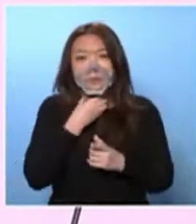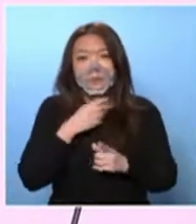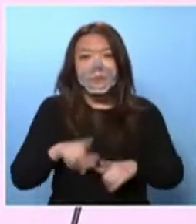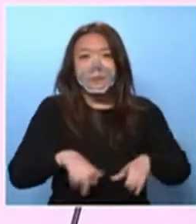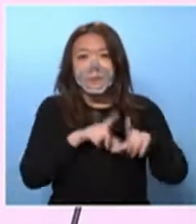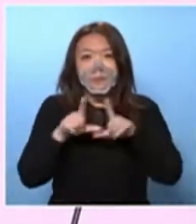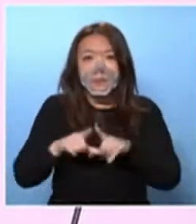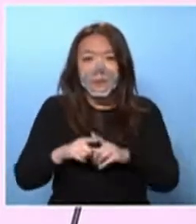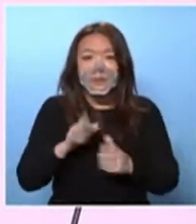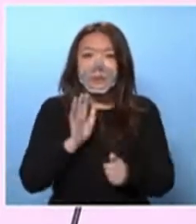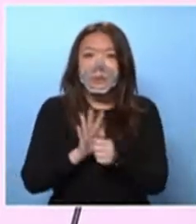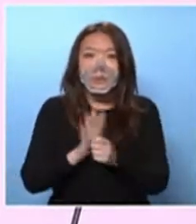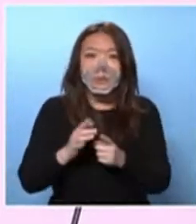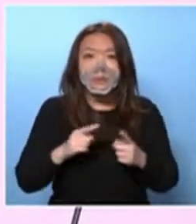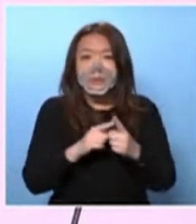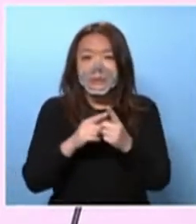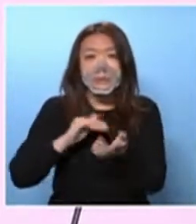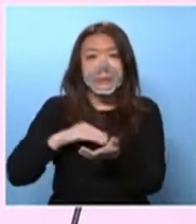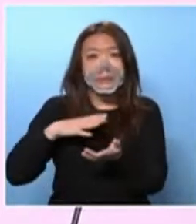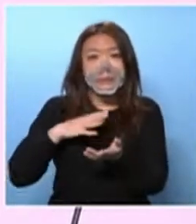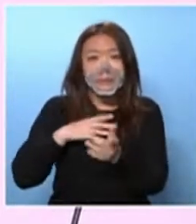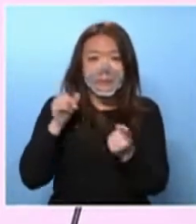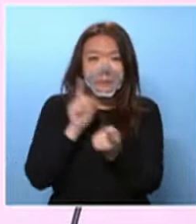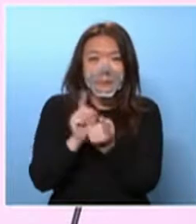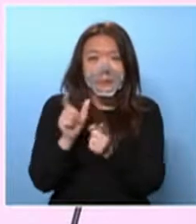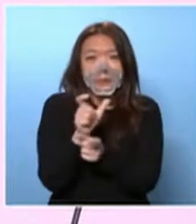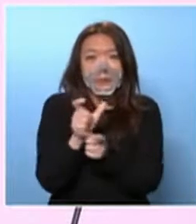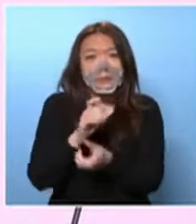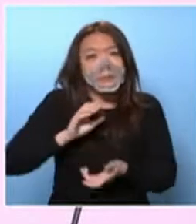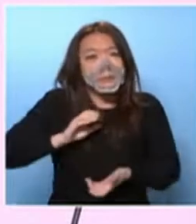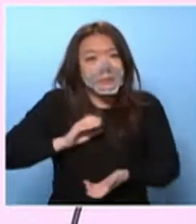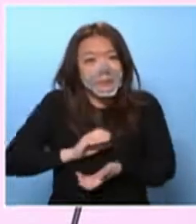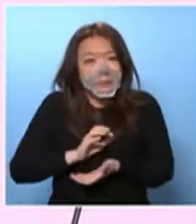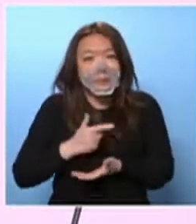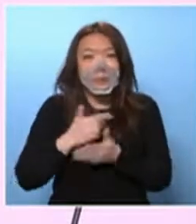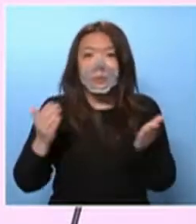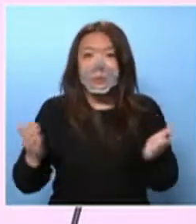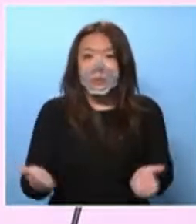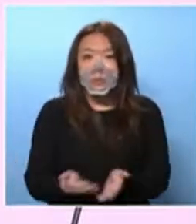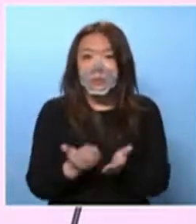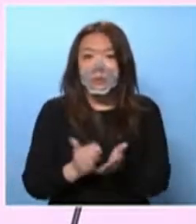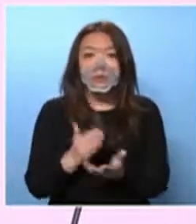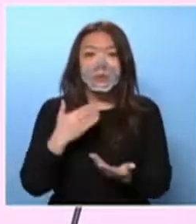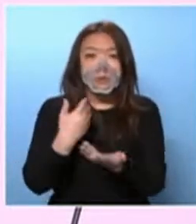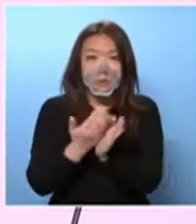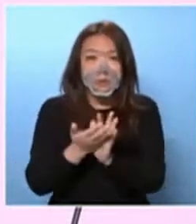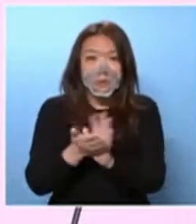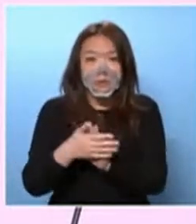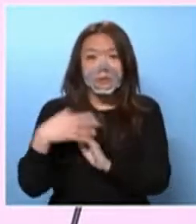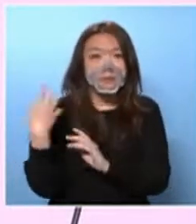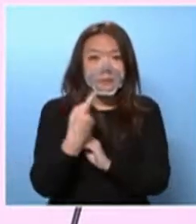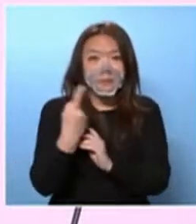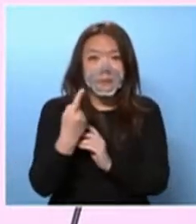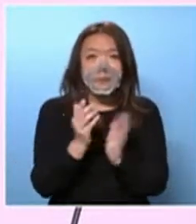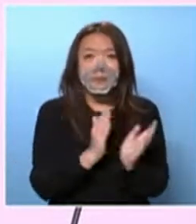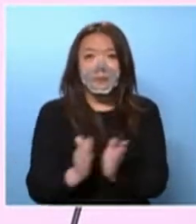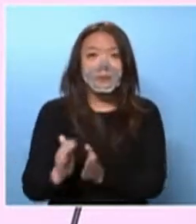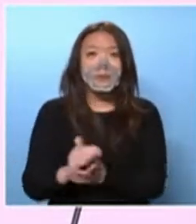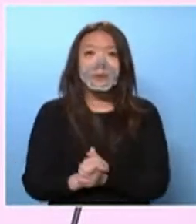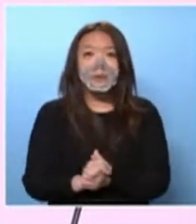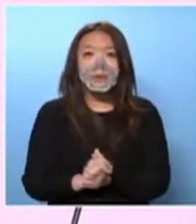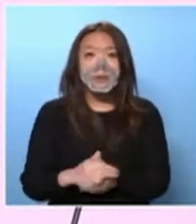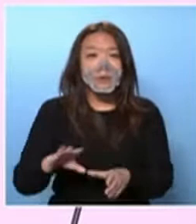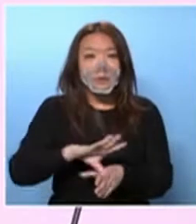Relieving people's hardship. To provide support for members of the public who have been affected by the epidemic, I will introduce the following